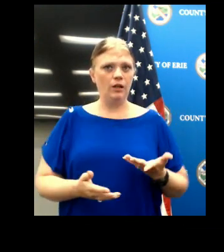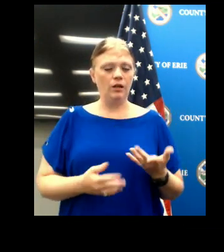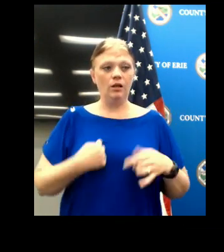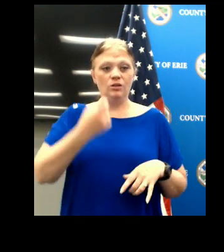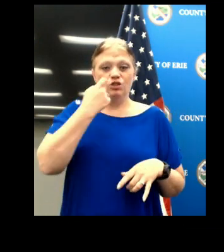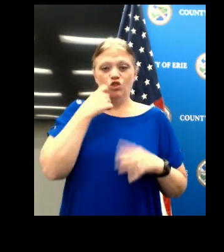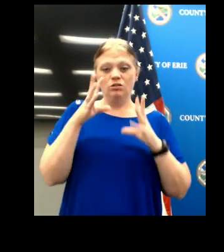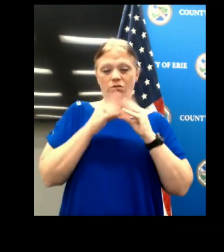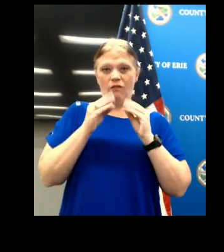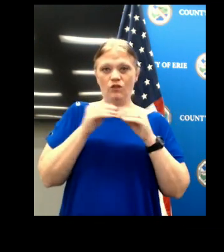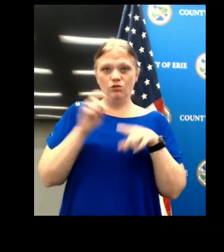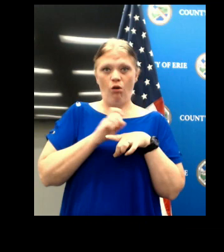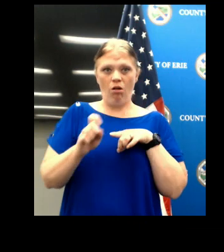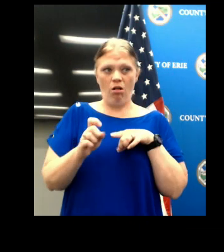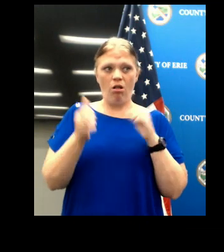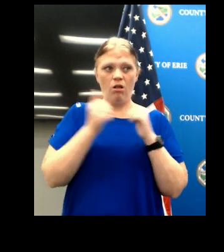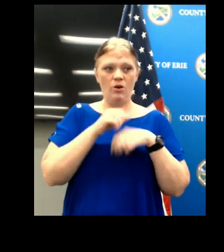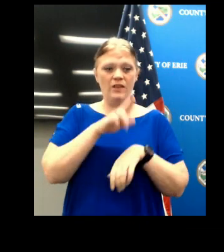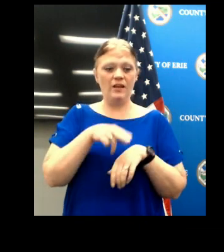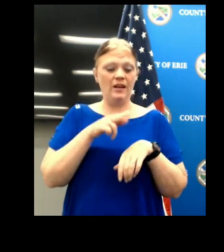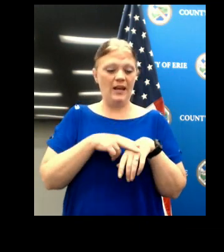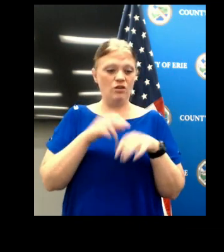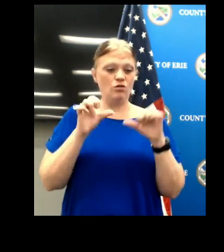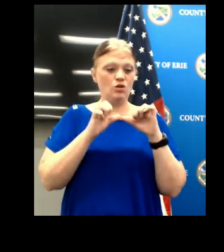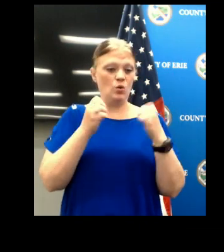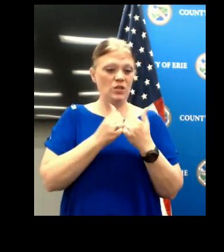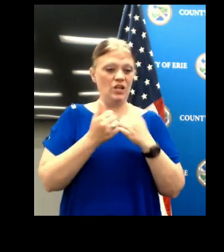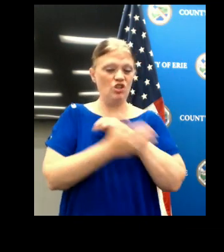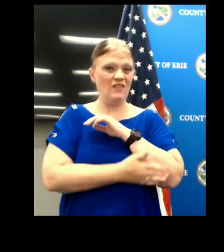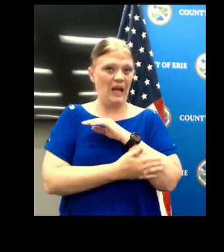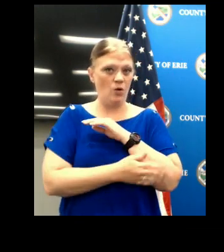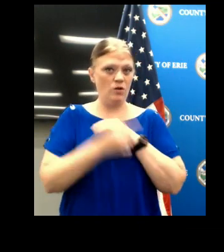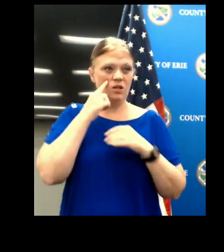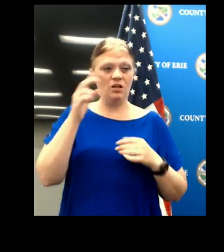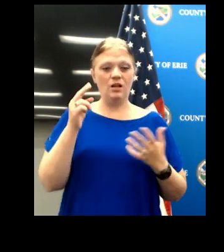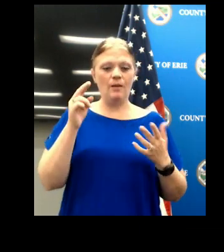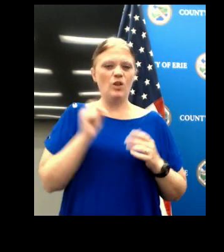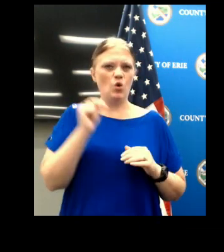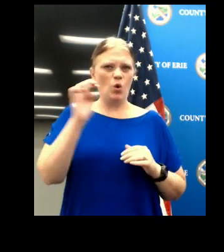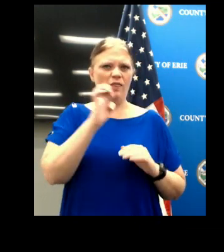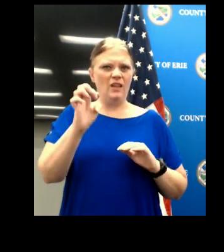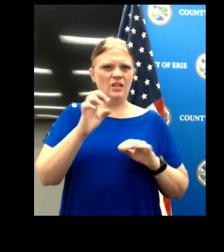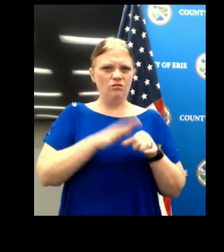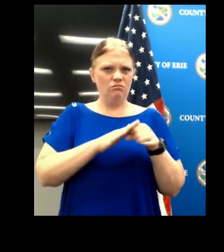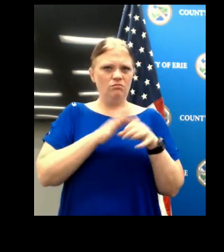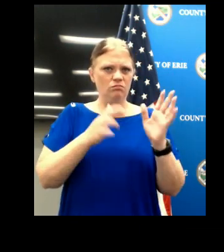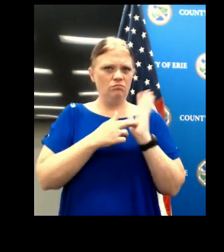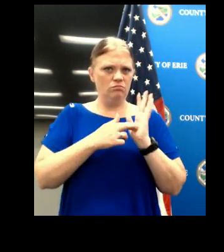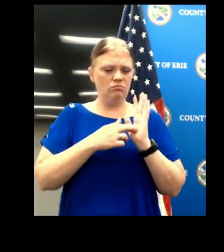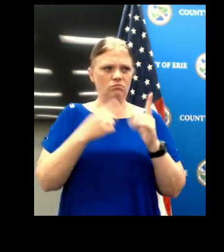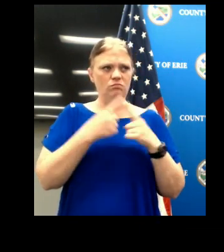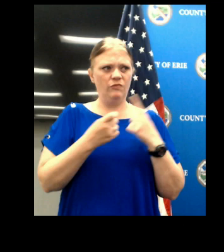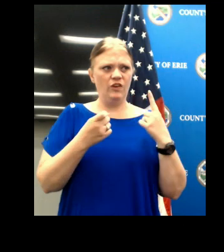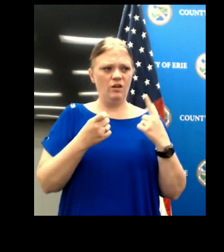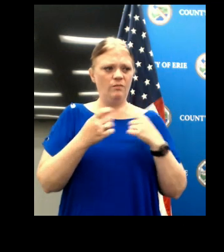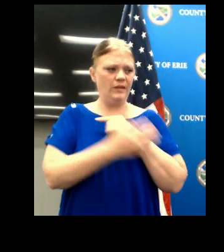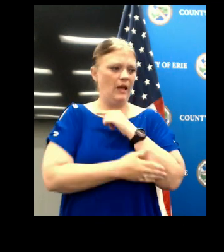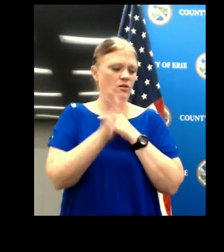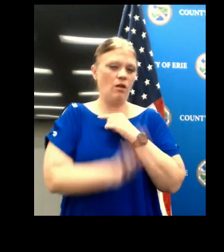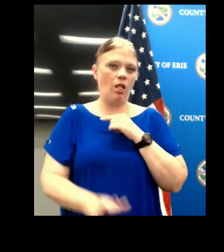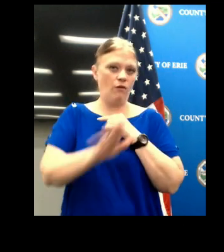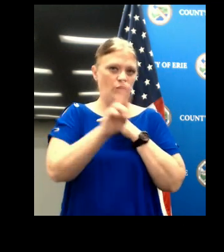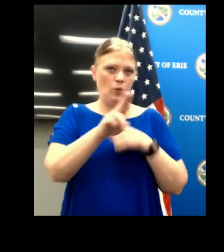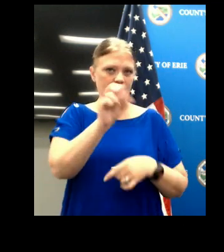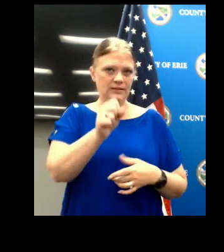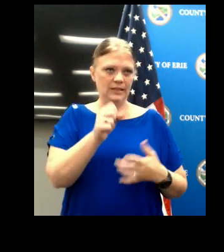a conference call with the National Association of Counties as the Northeast Regional Rep with representatives from counties all across the United